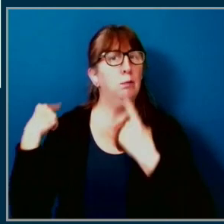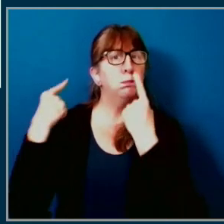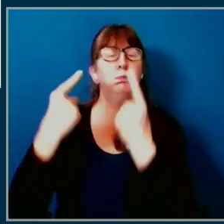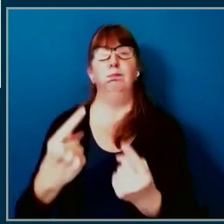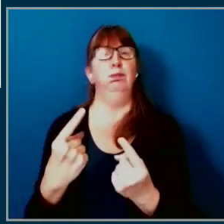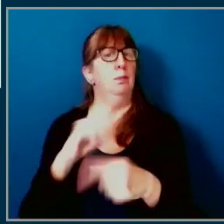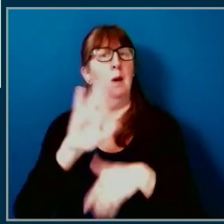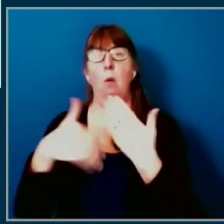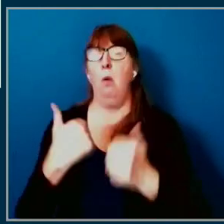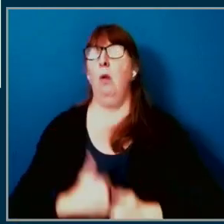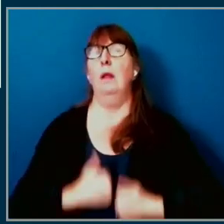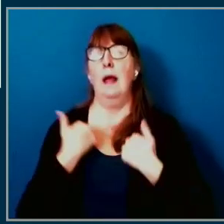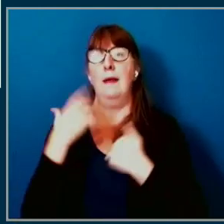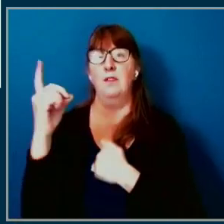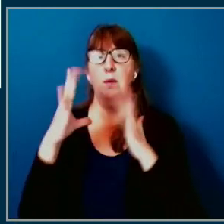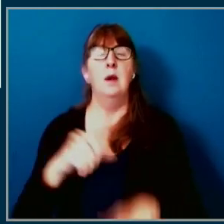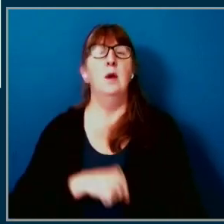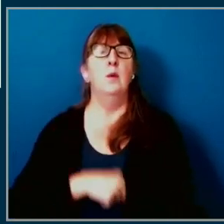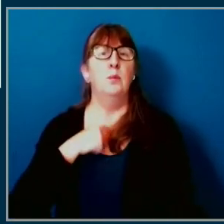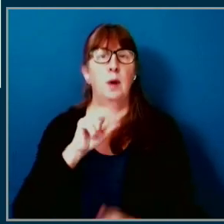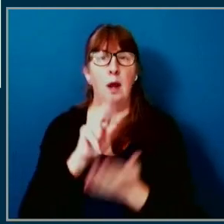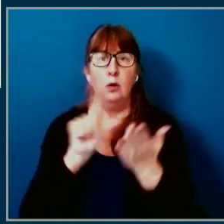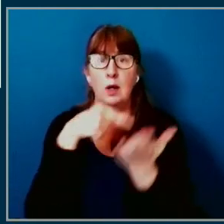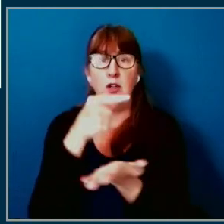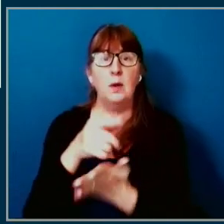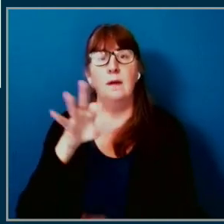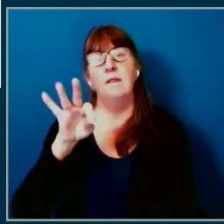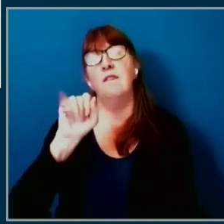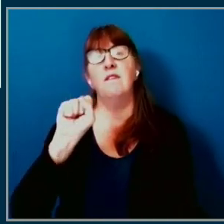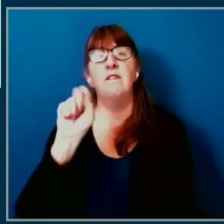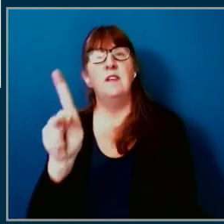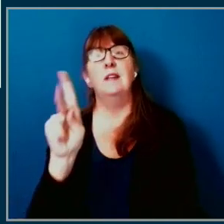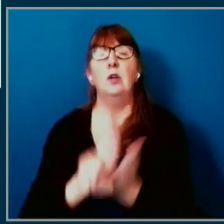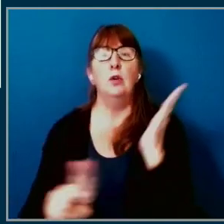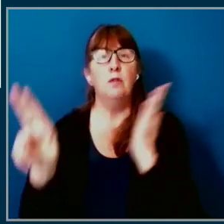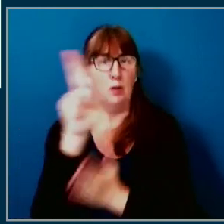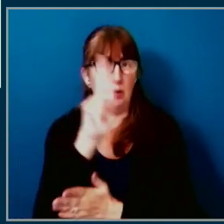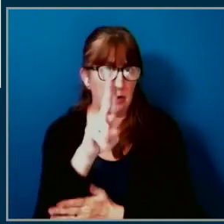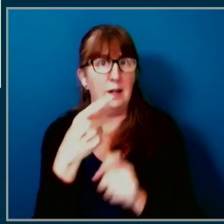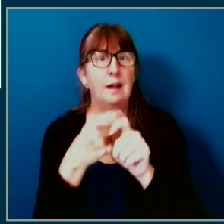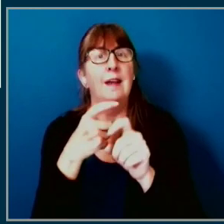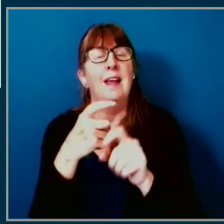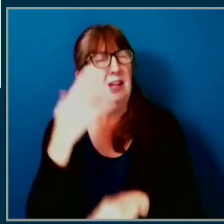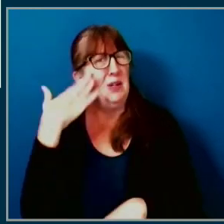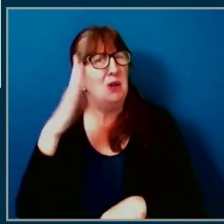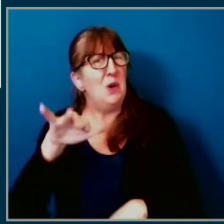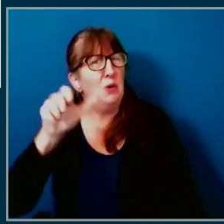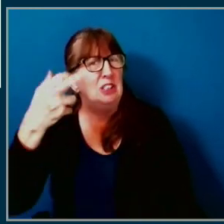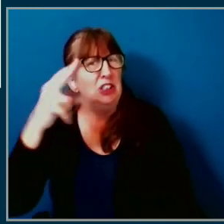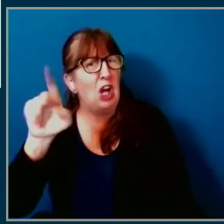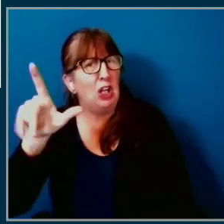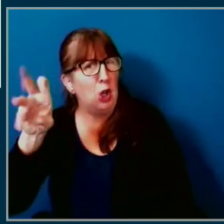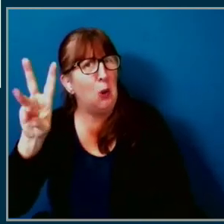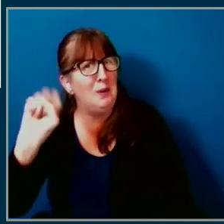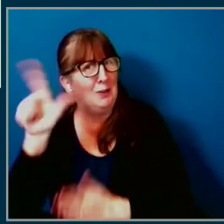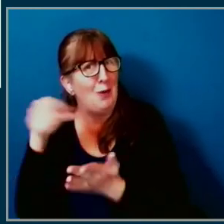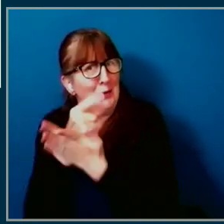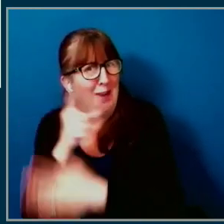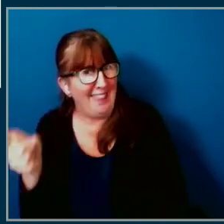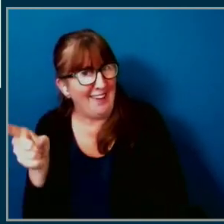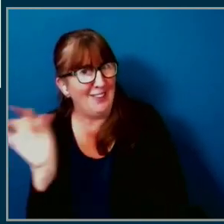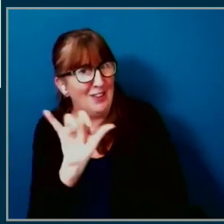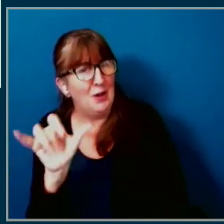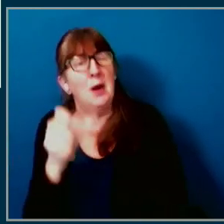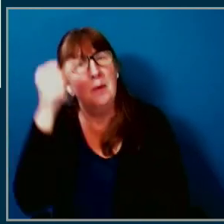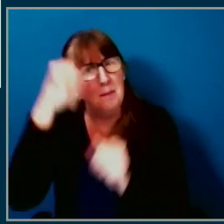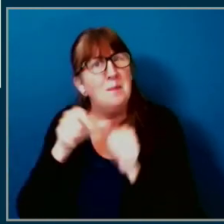proud graduate of Fisk University, the alma mater of the great John Lewis. You remember John Lewis. He was the one that coined the